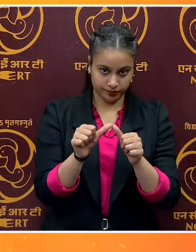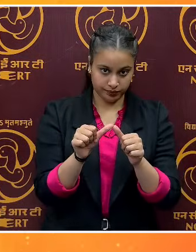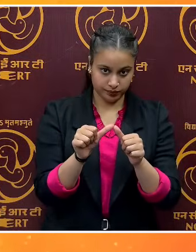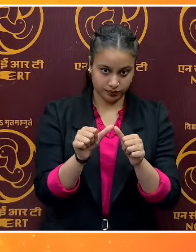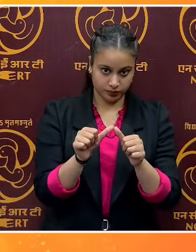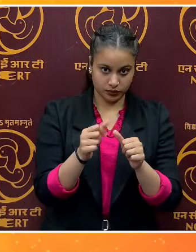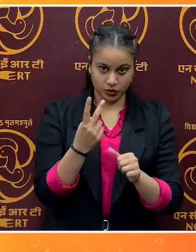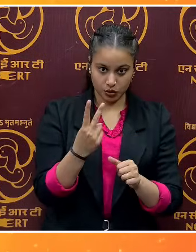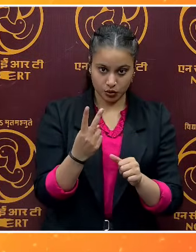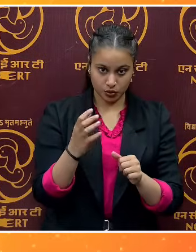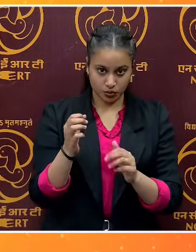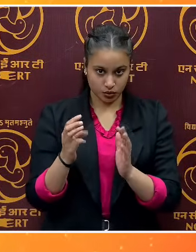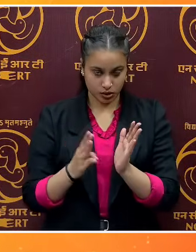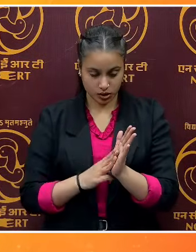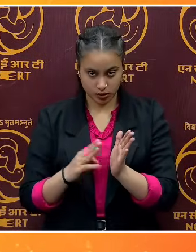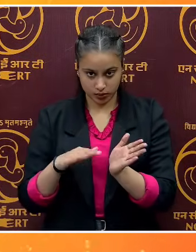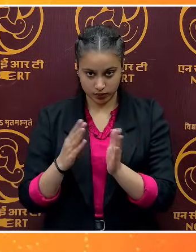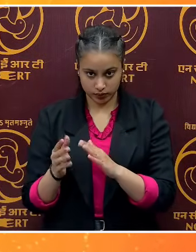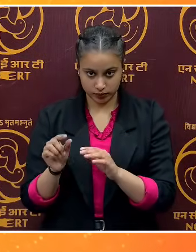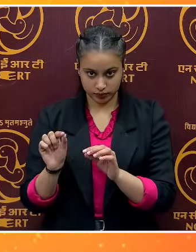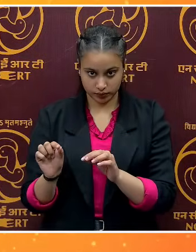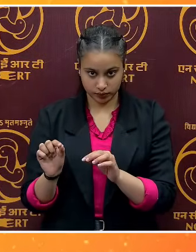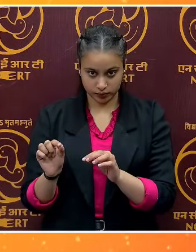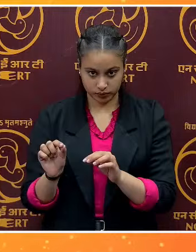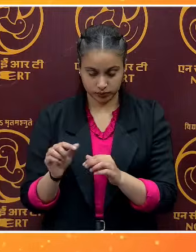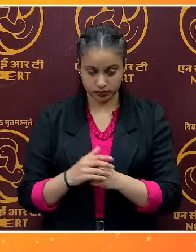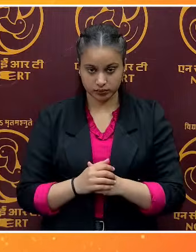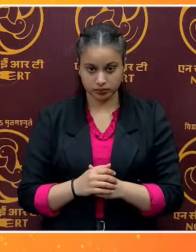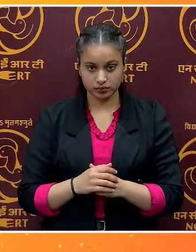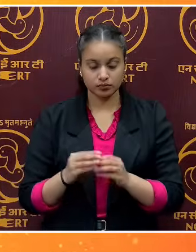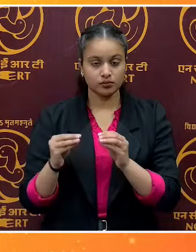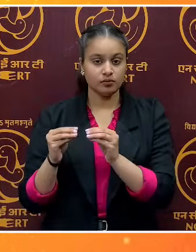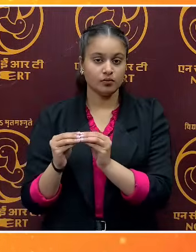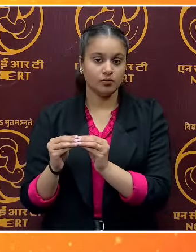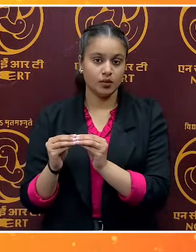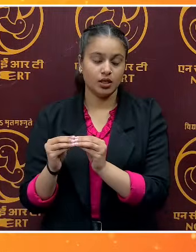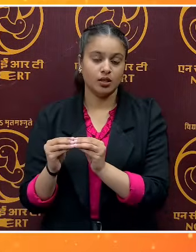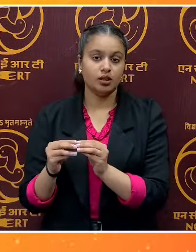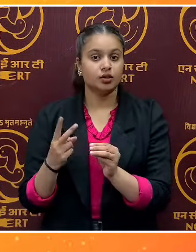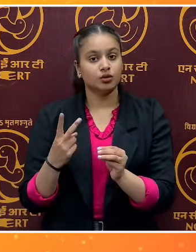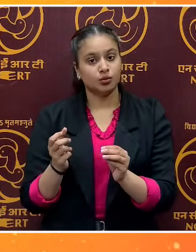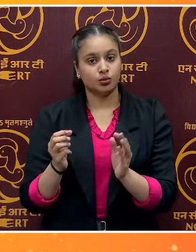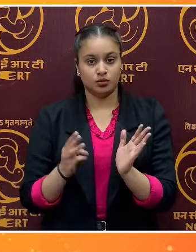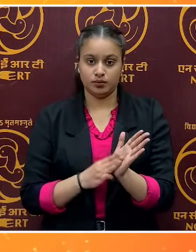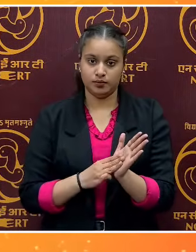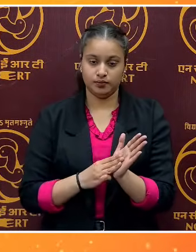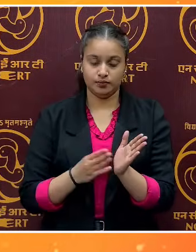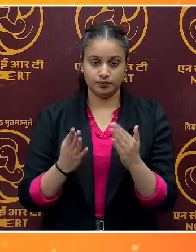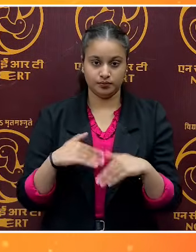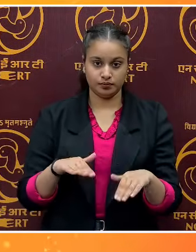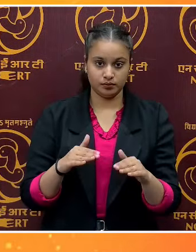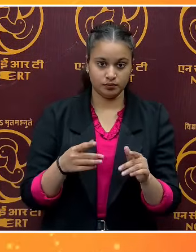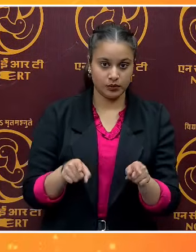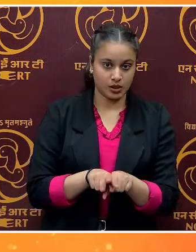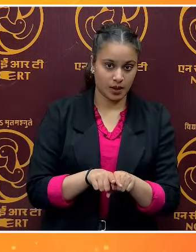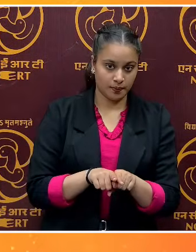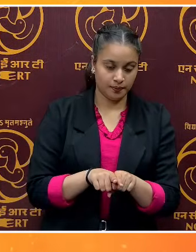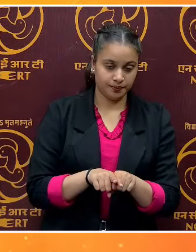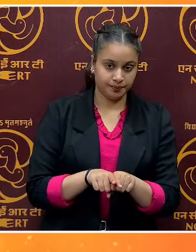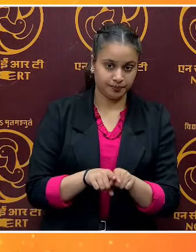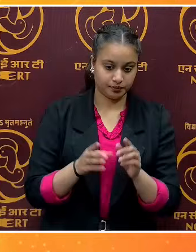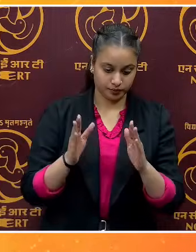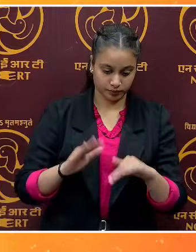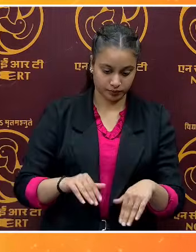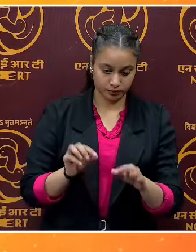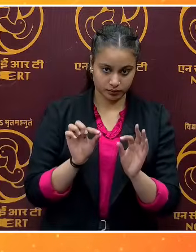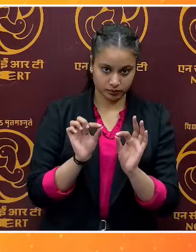2 centimeters and here also point B with 2 centimeters. Likewise, below